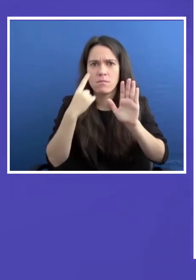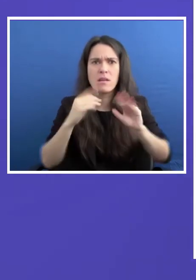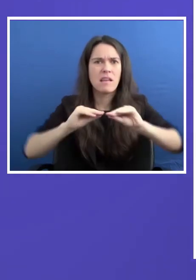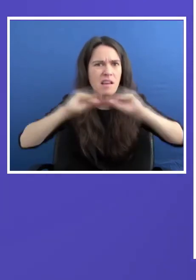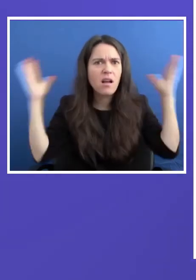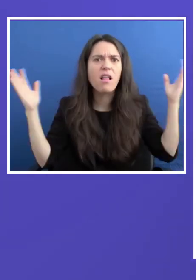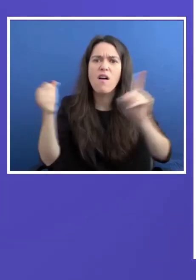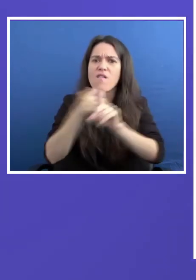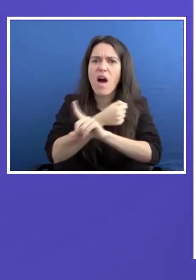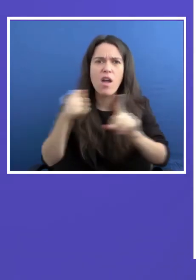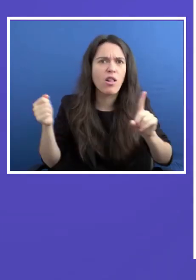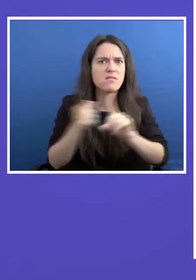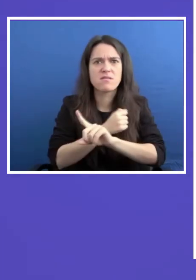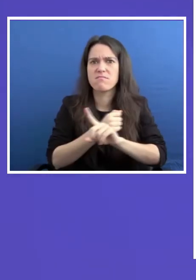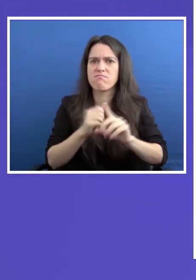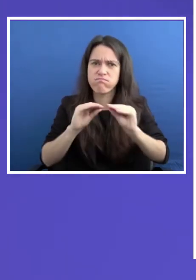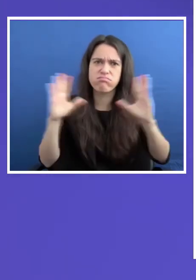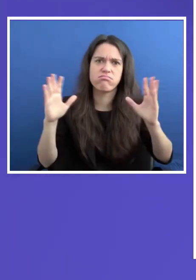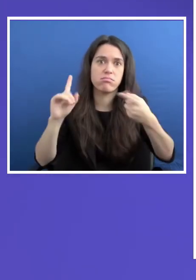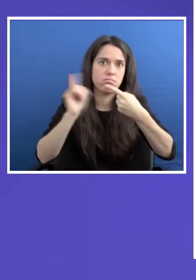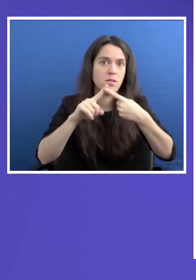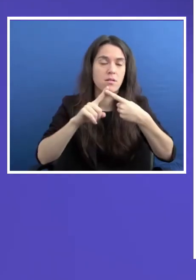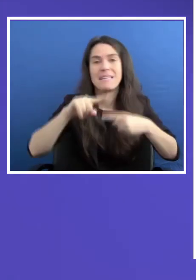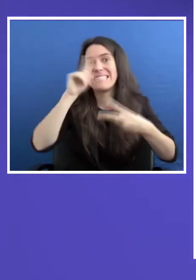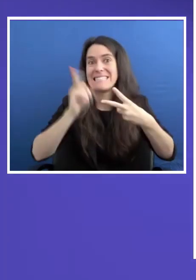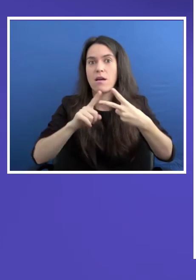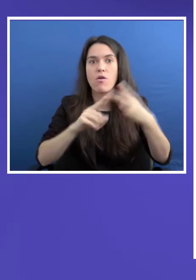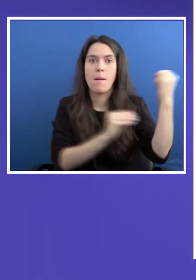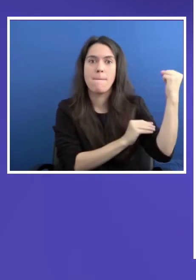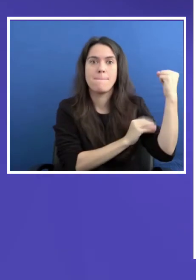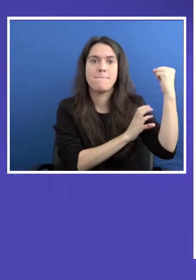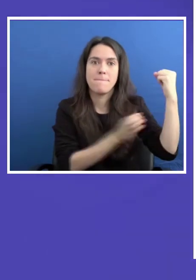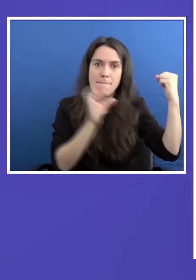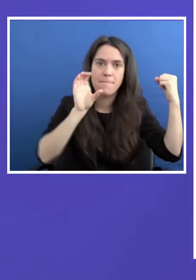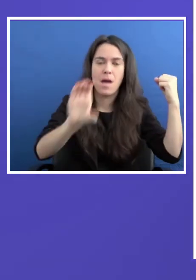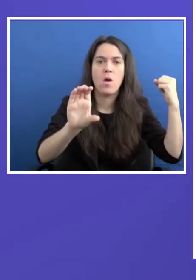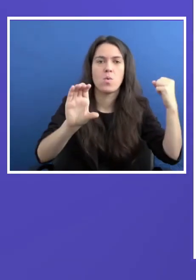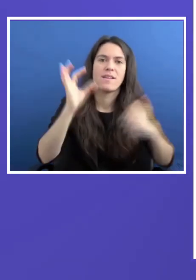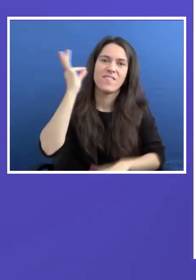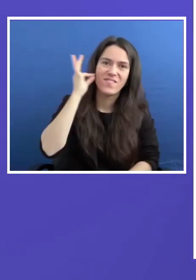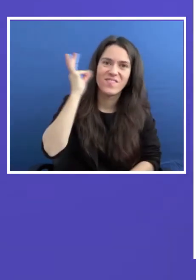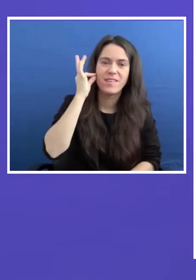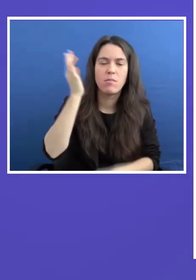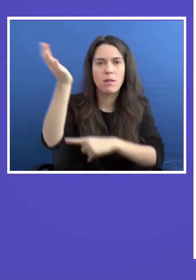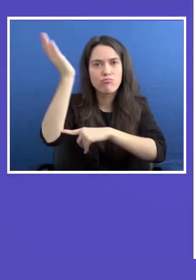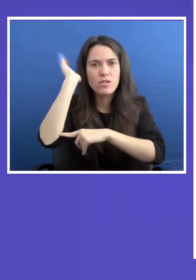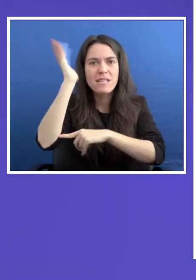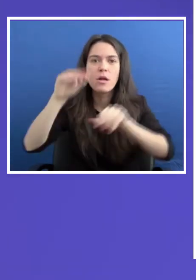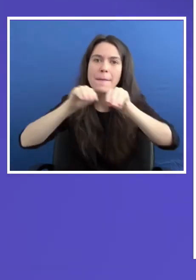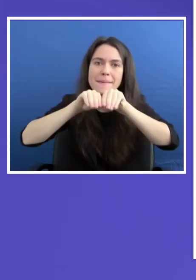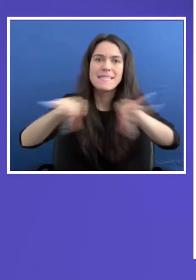number one. Number two, to empower female and male presenters in the media sector to highlight the role